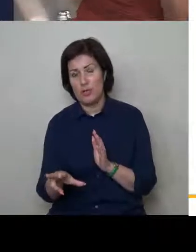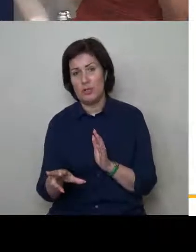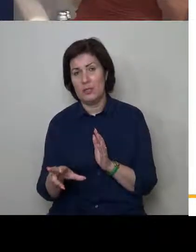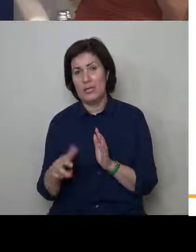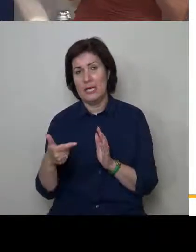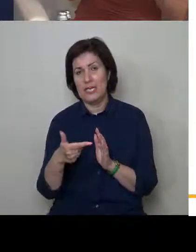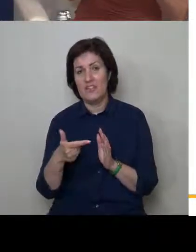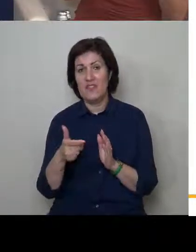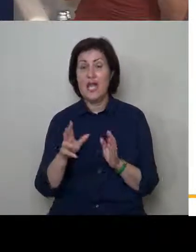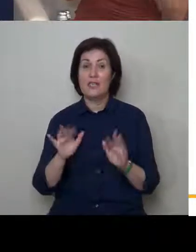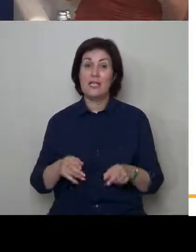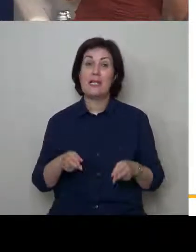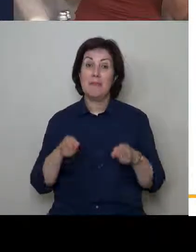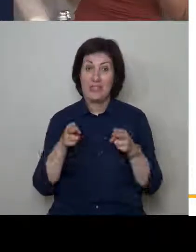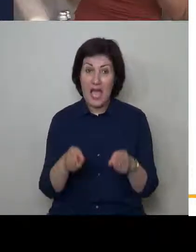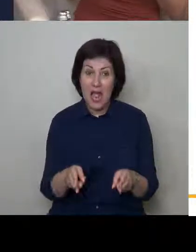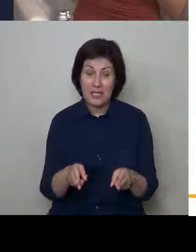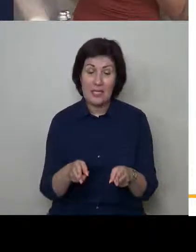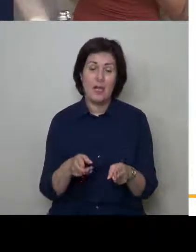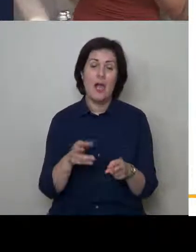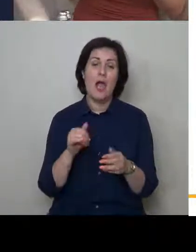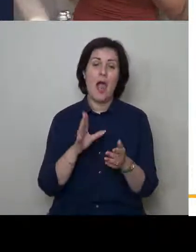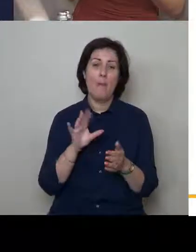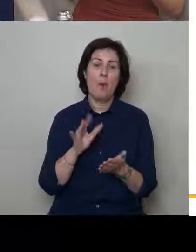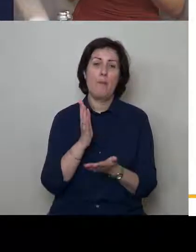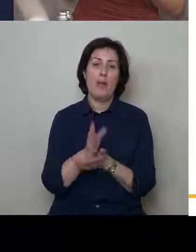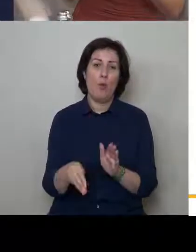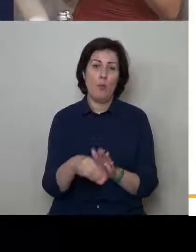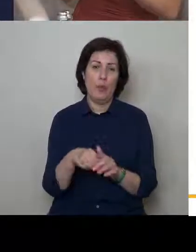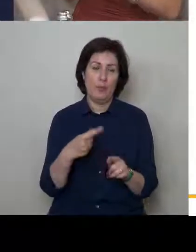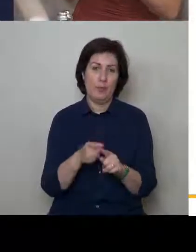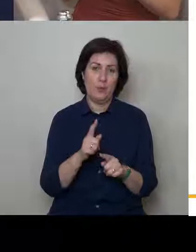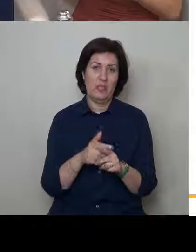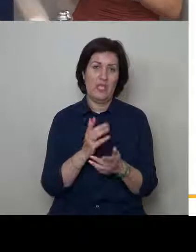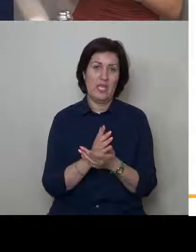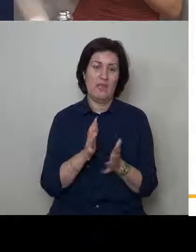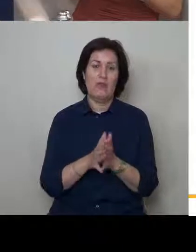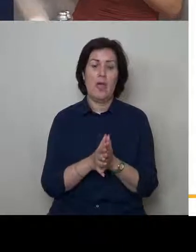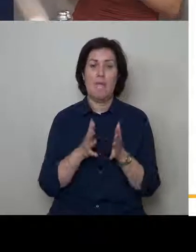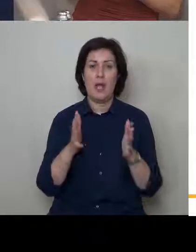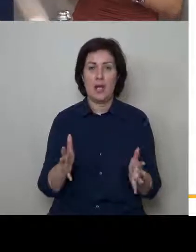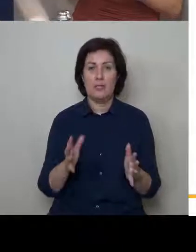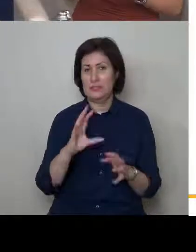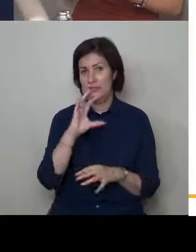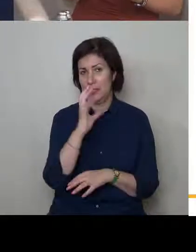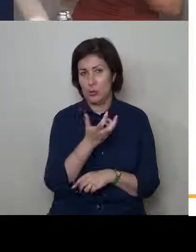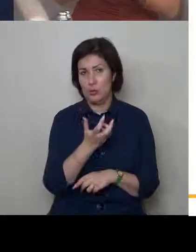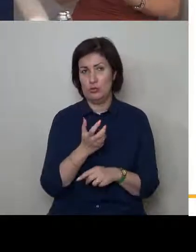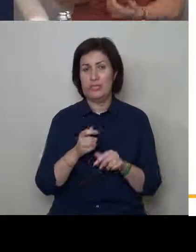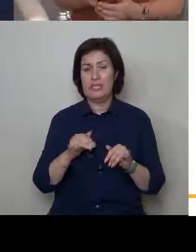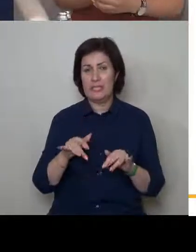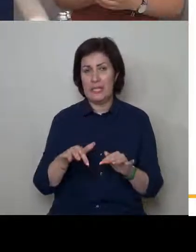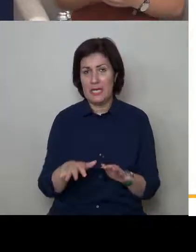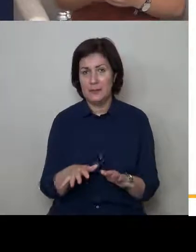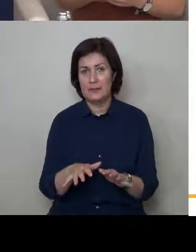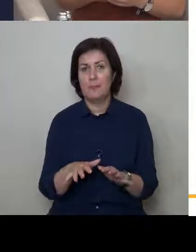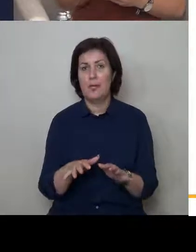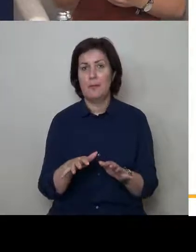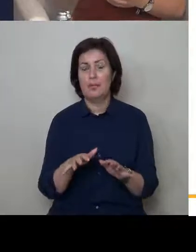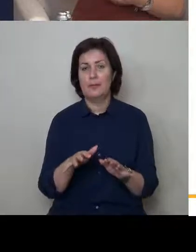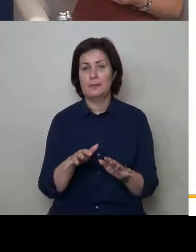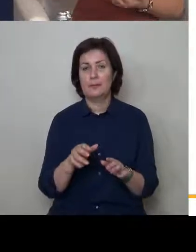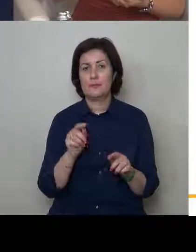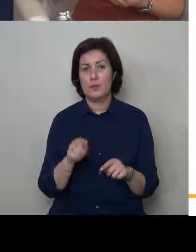is lower than 63, then that would lead to administrative liability. If it's over it, that would lead to criminal